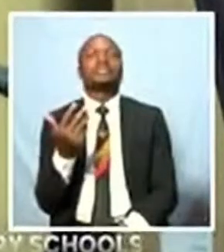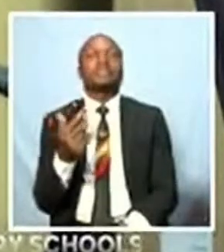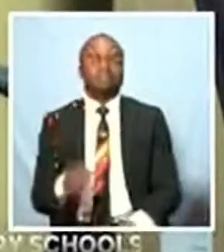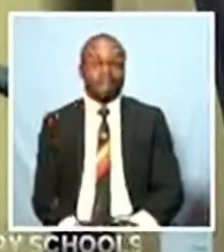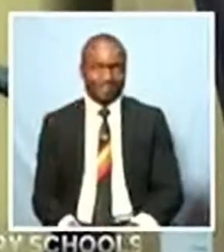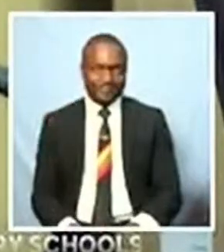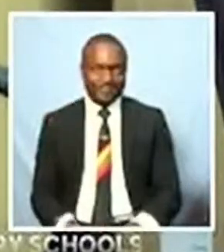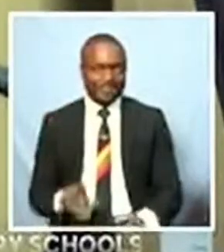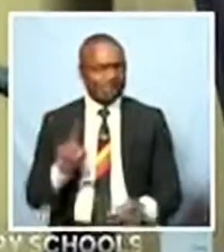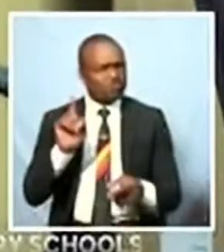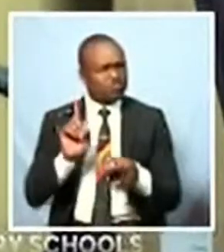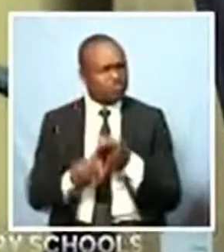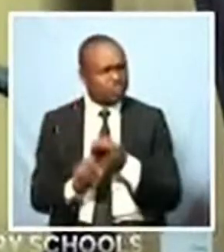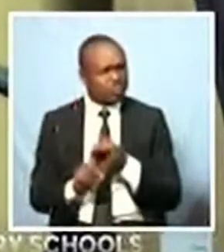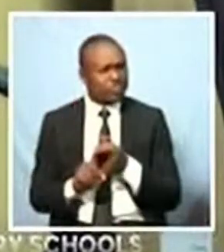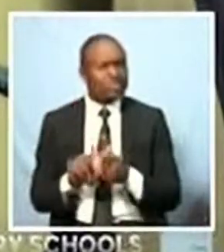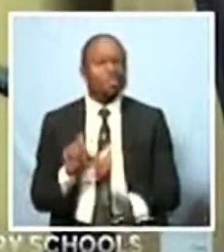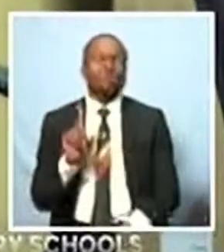to about